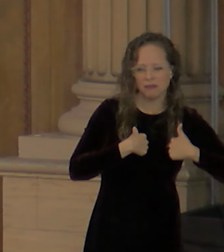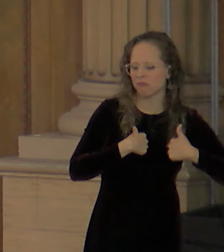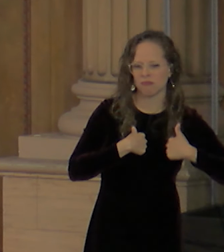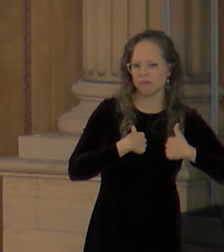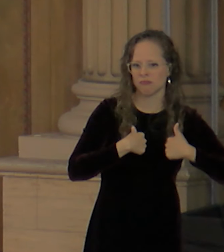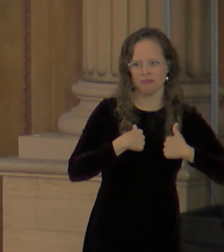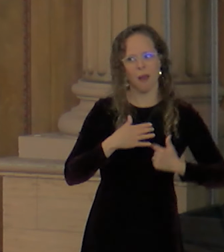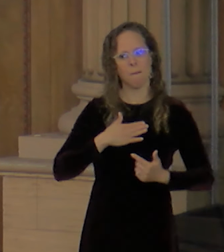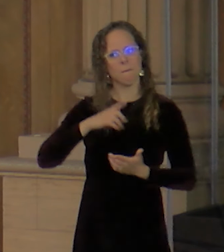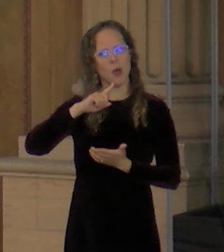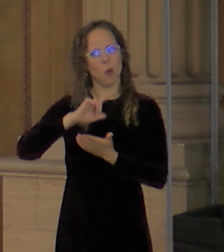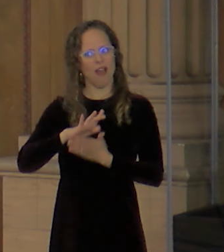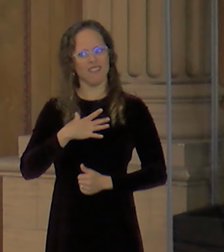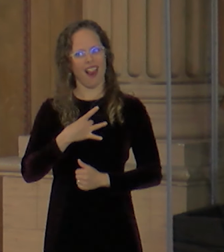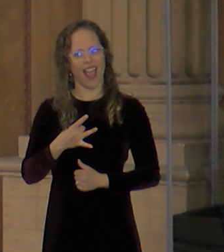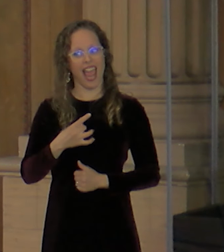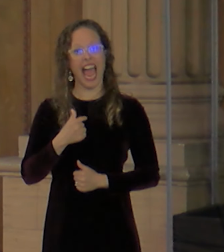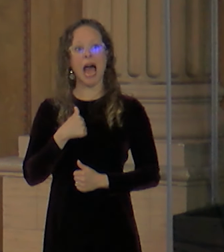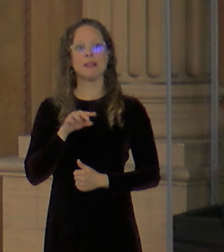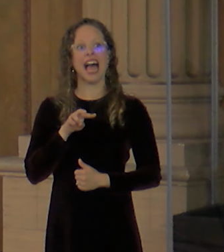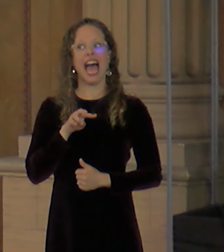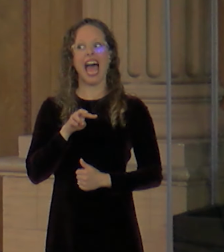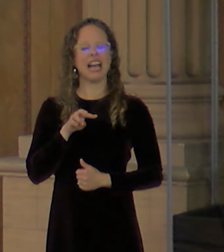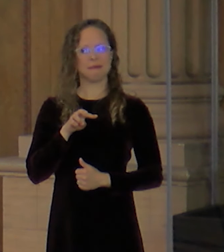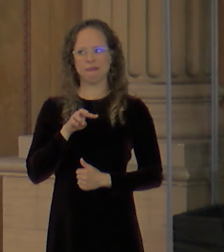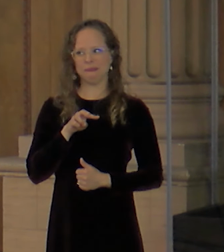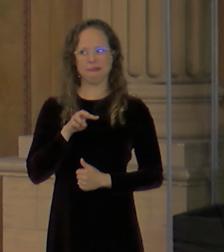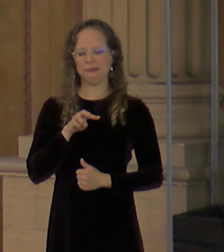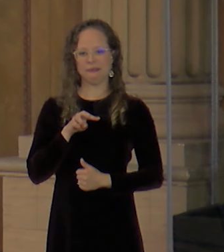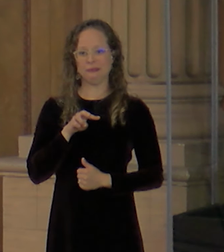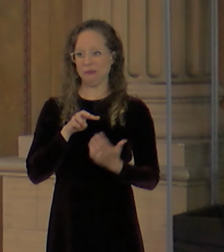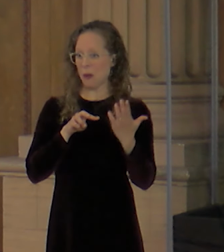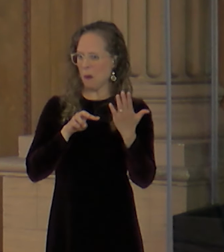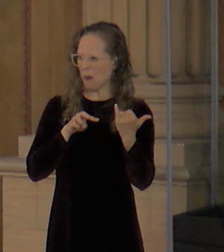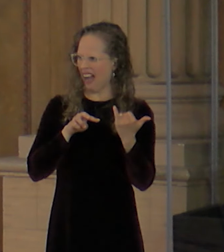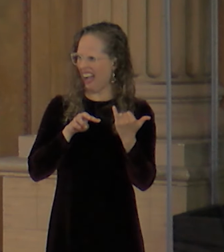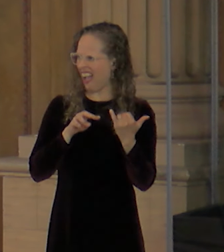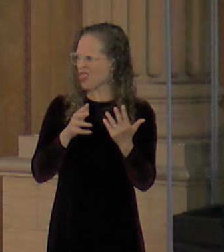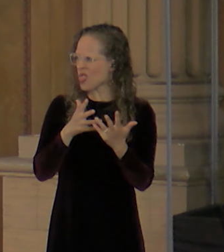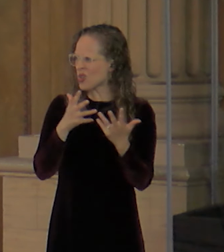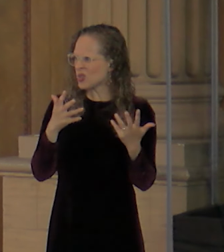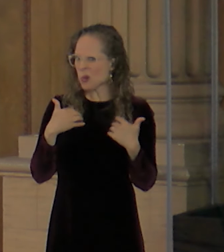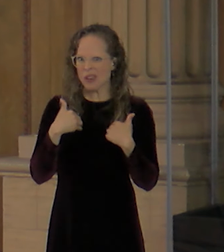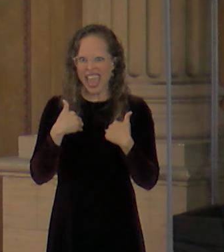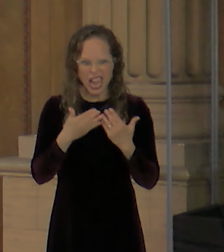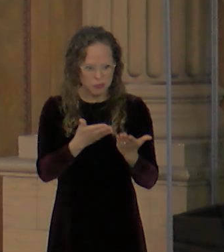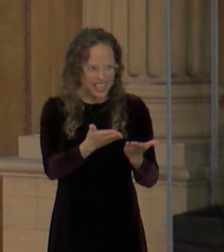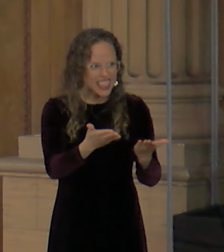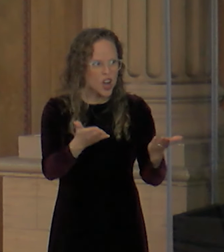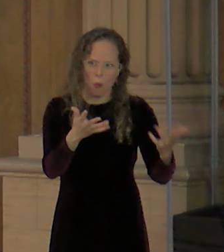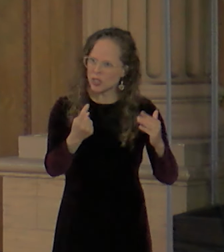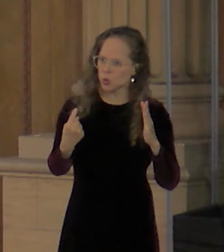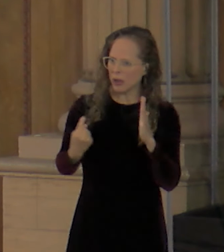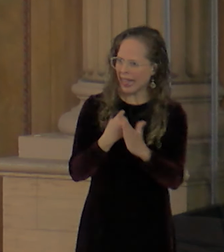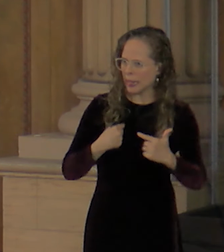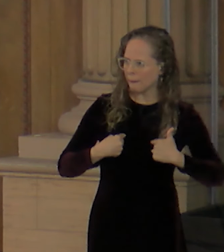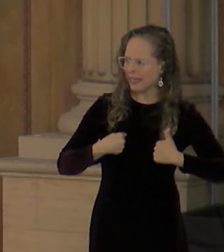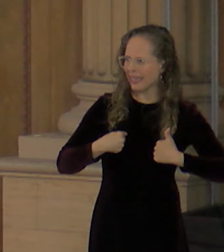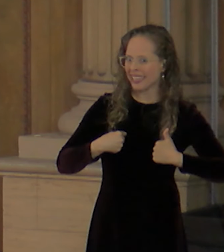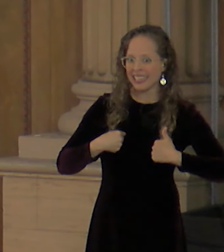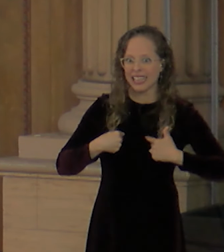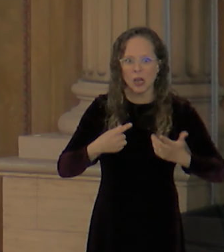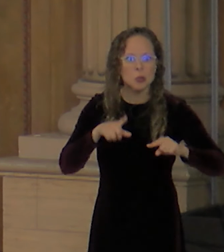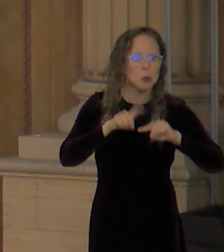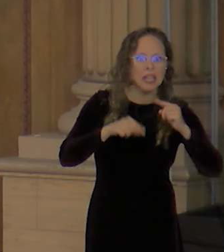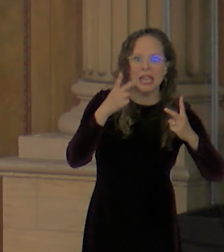and I don't, because there's so much stuff in there that wants to kill you, and you can't see it. Like, you don't know